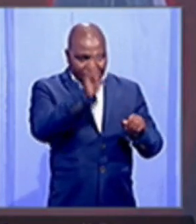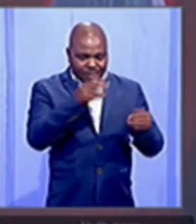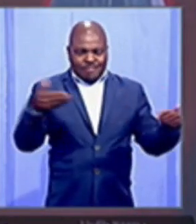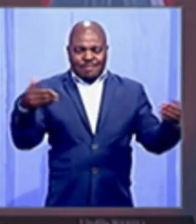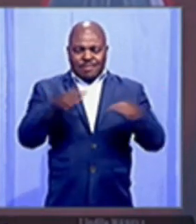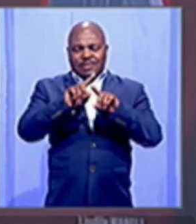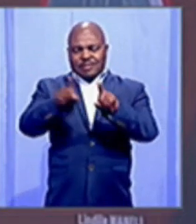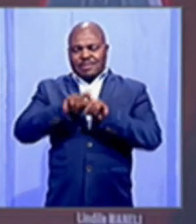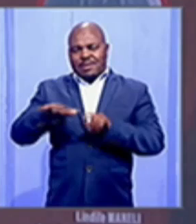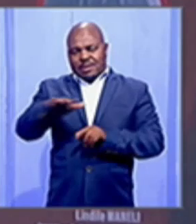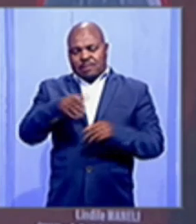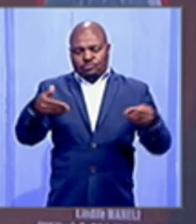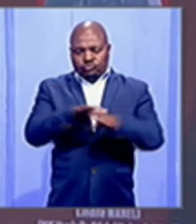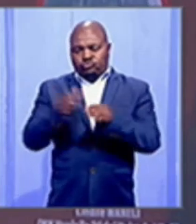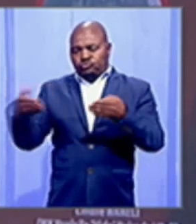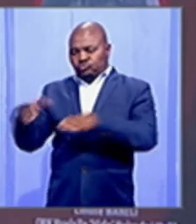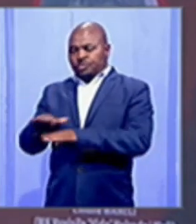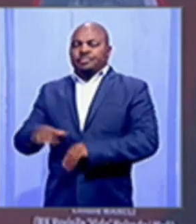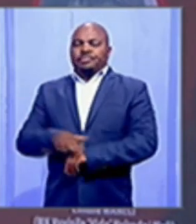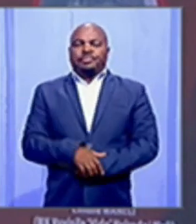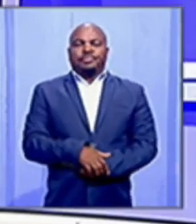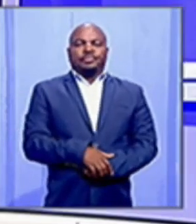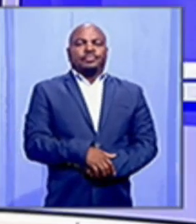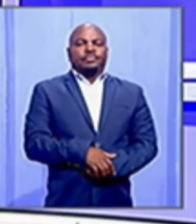a farologaneng.